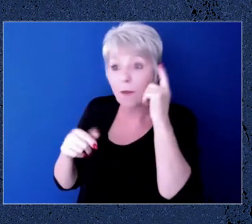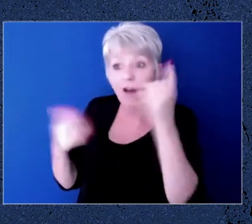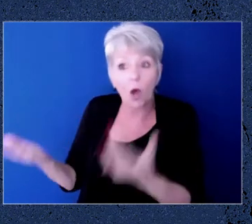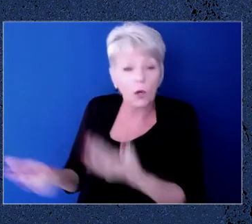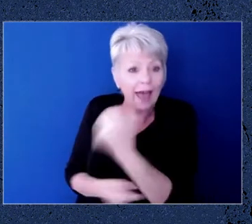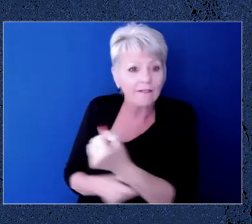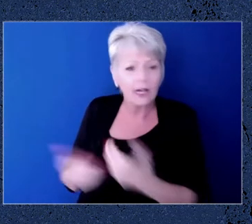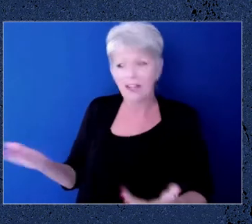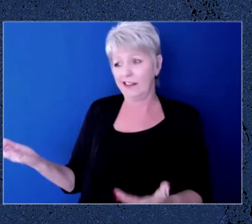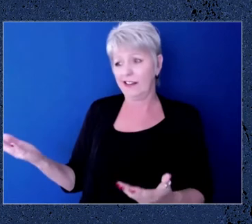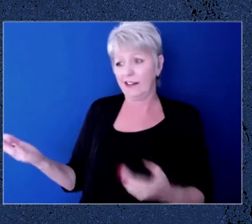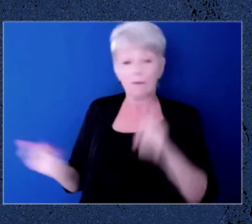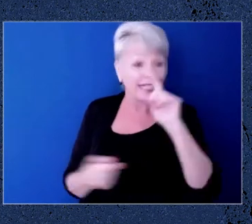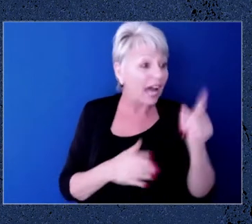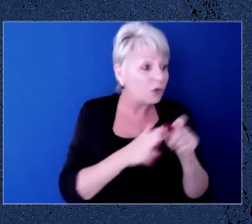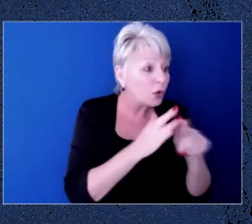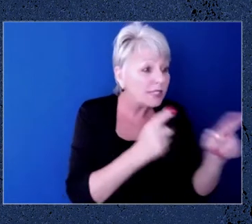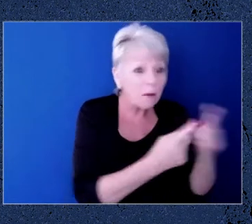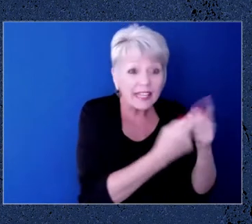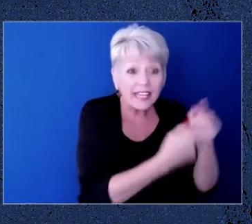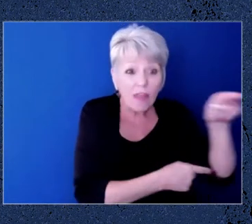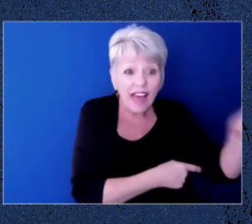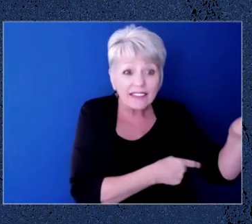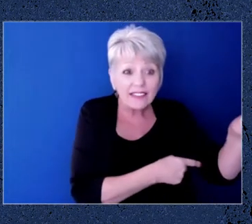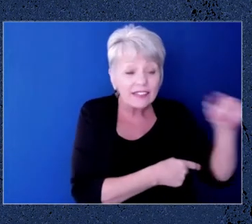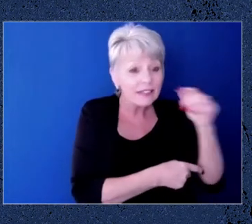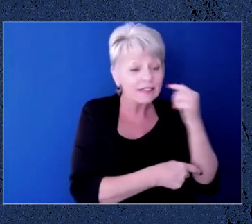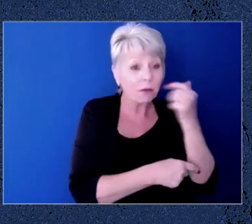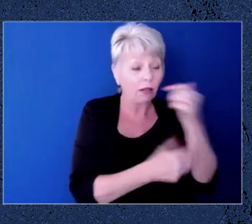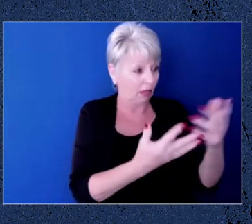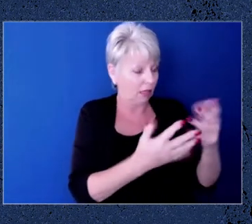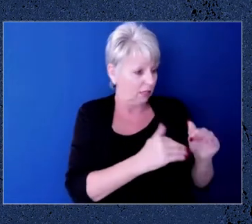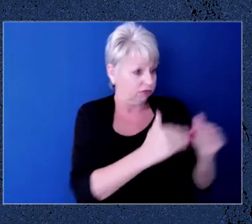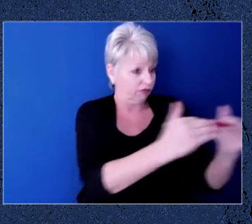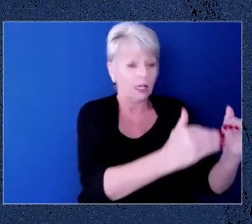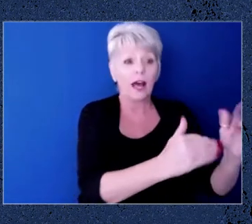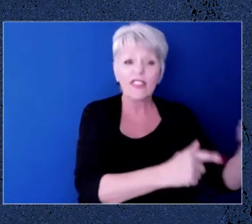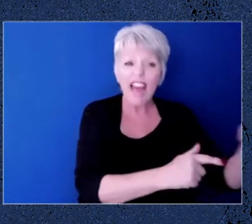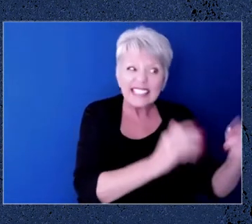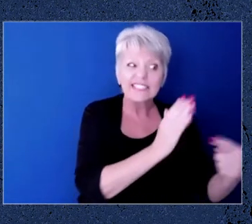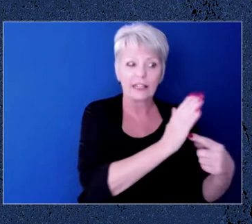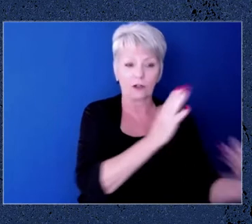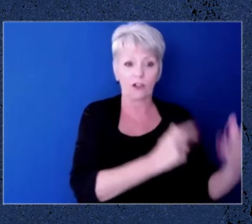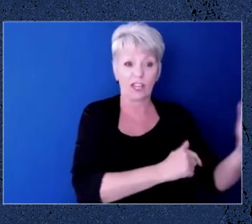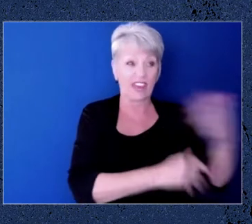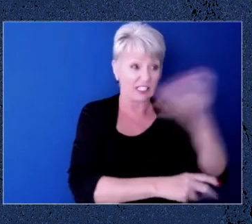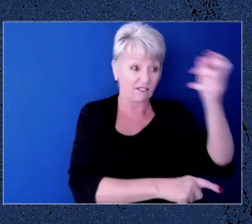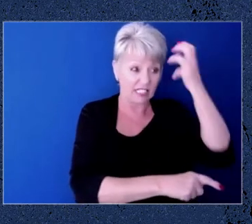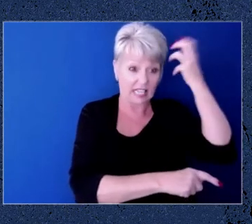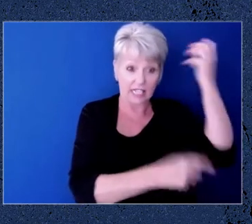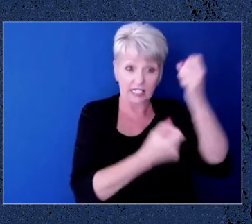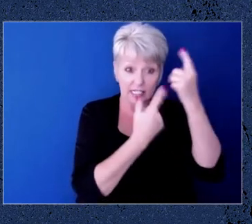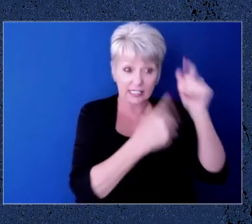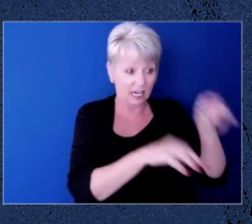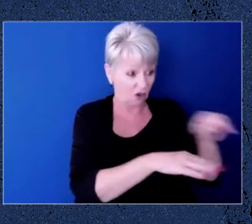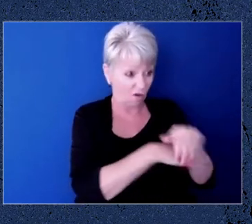But it can't do something like that. Mm. Because that's actually, that's technology. Mm. That's a really sophisticated understanding of